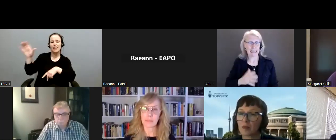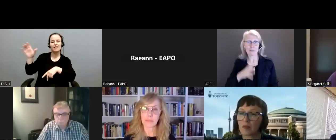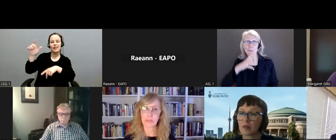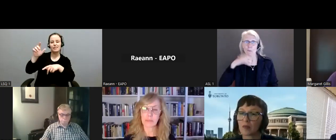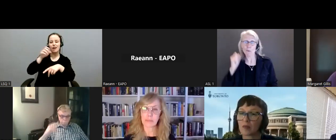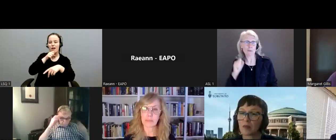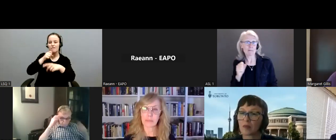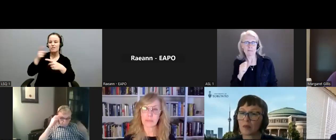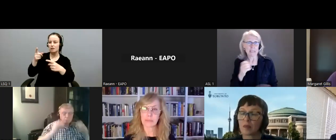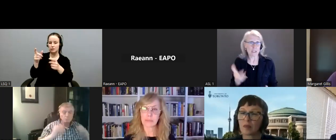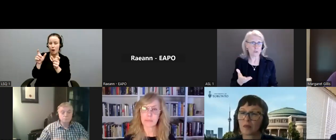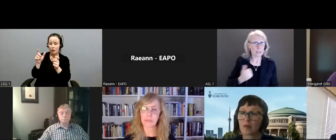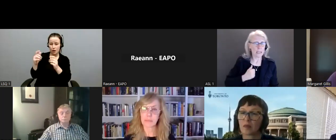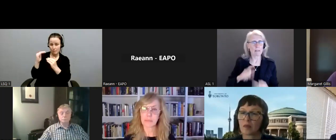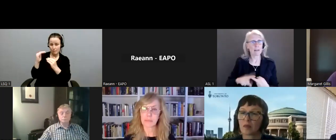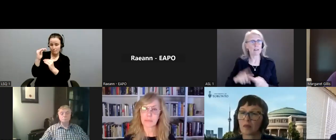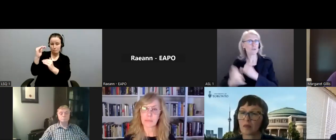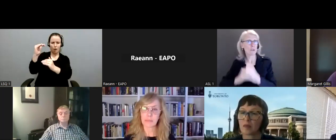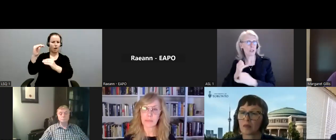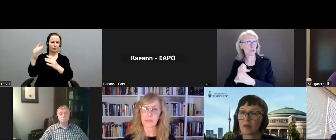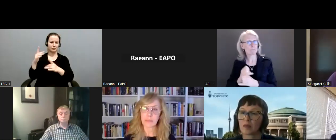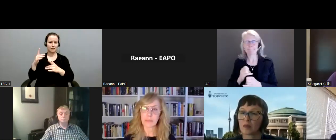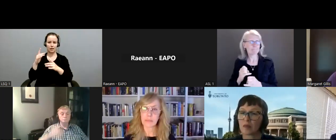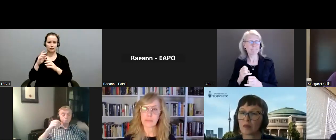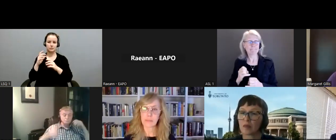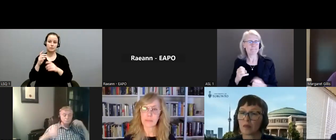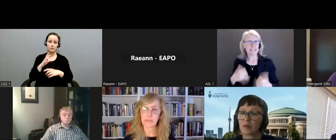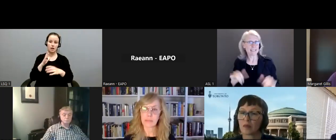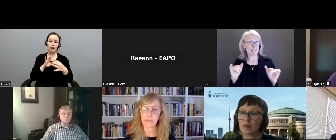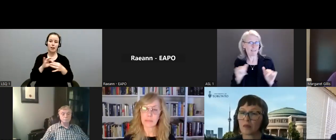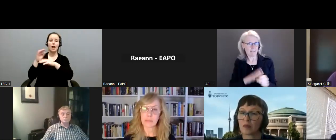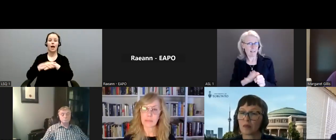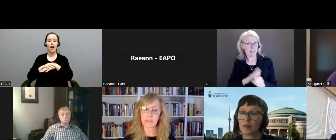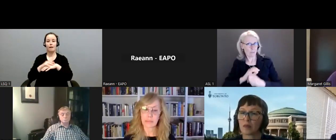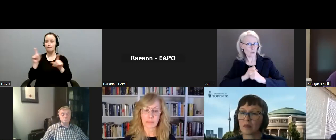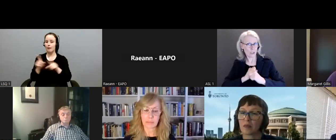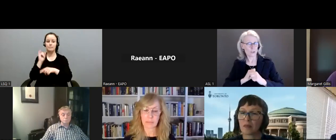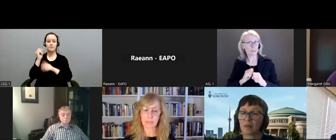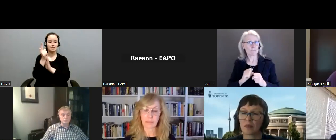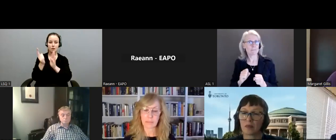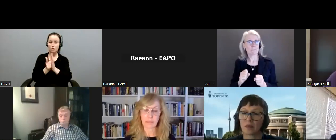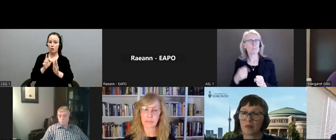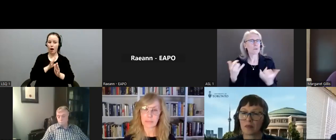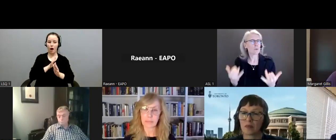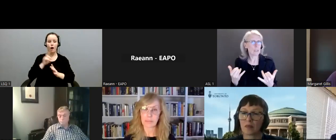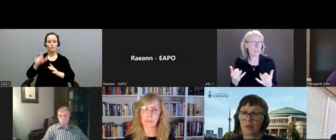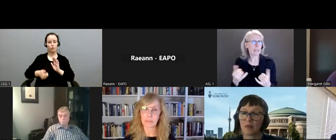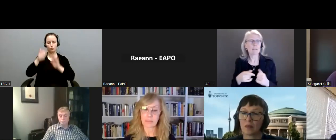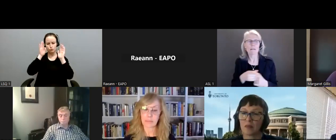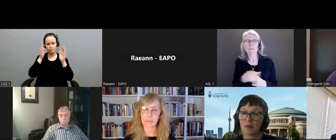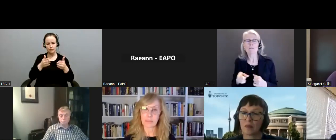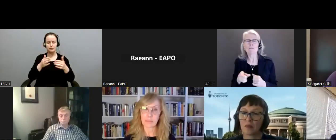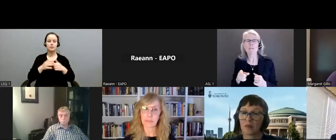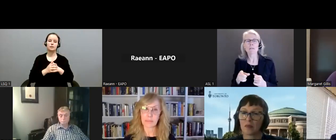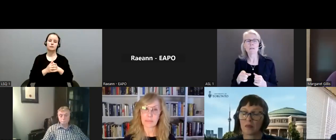and domestic law, despite evidence that more protection is needed. As we will hear today, when the